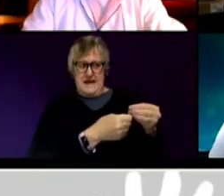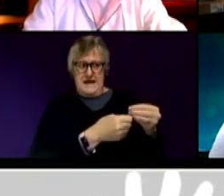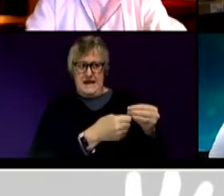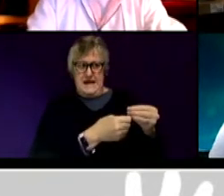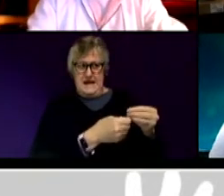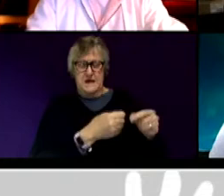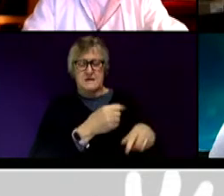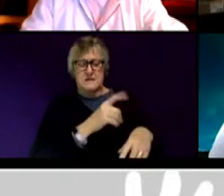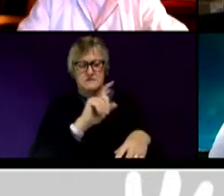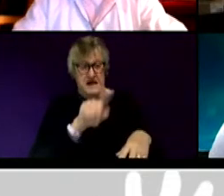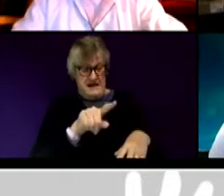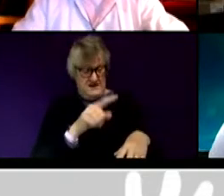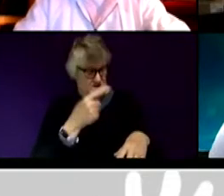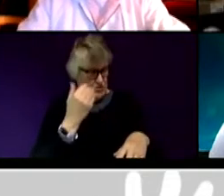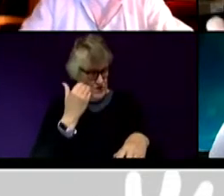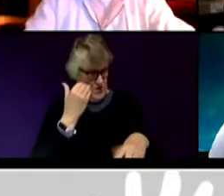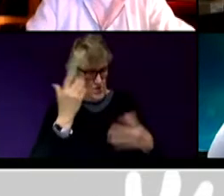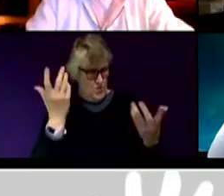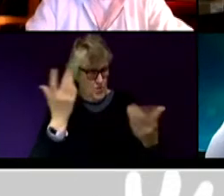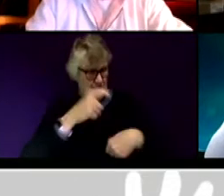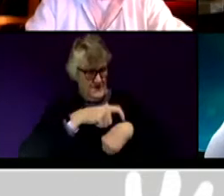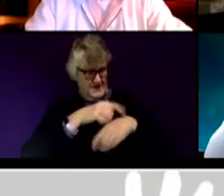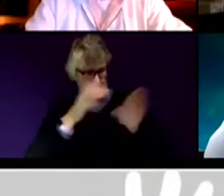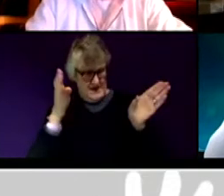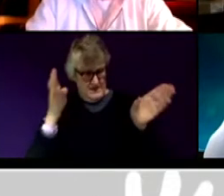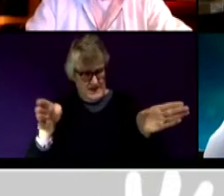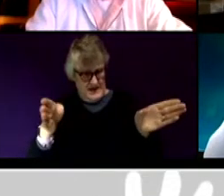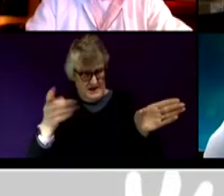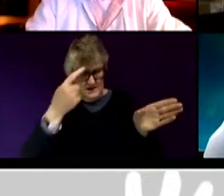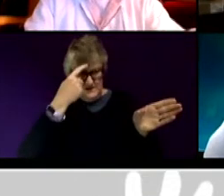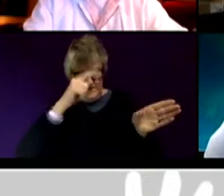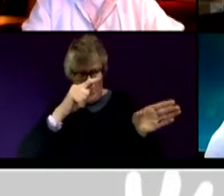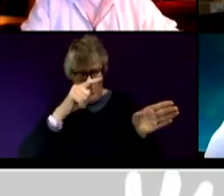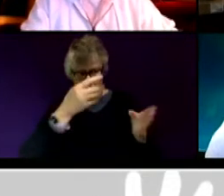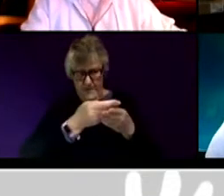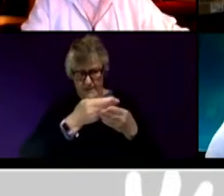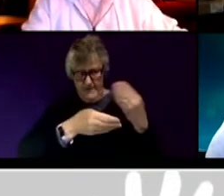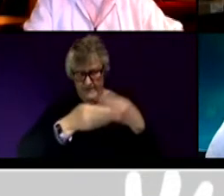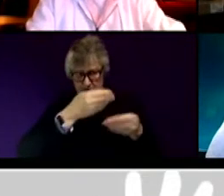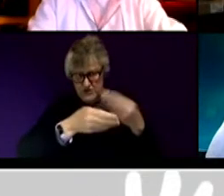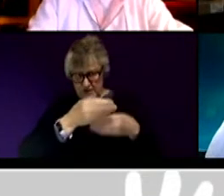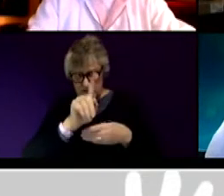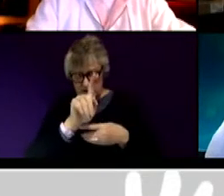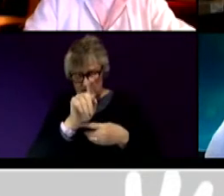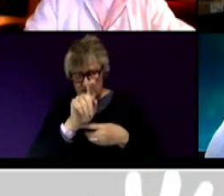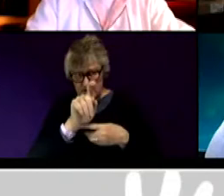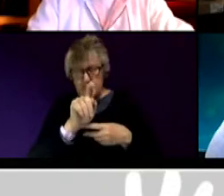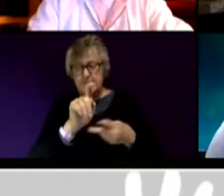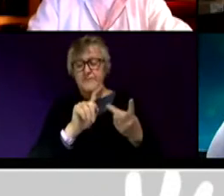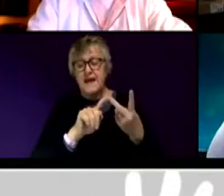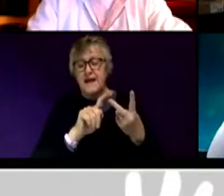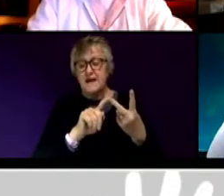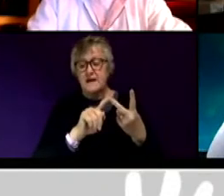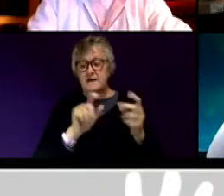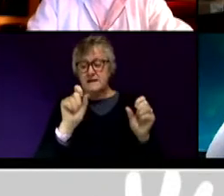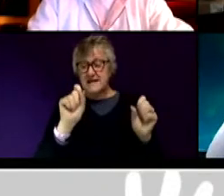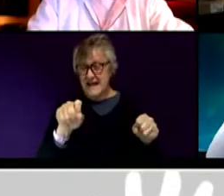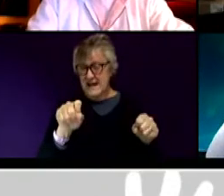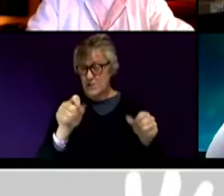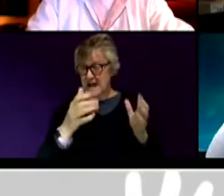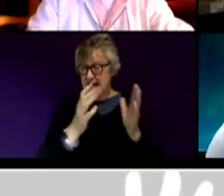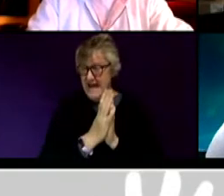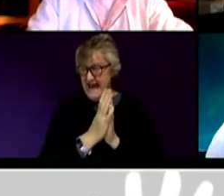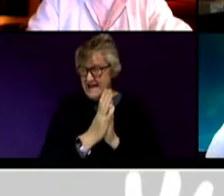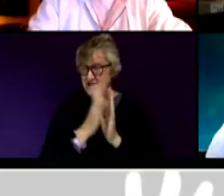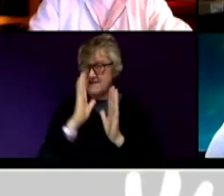for the budget? And can we also have that written out in the calendaring for the PCCEP? However,